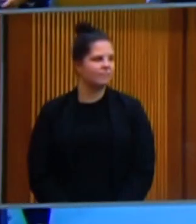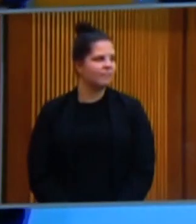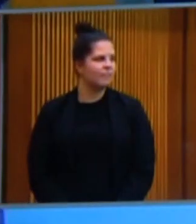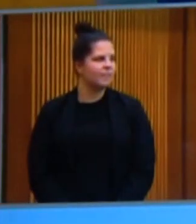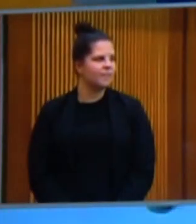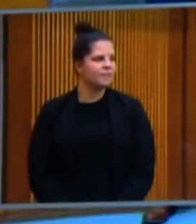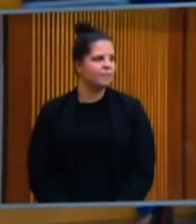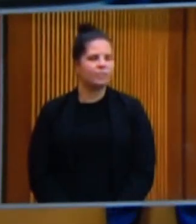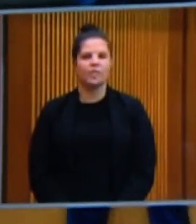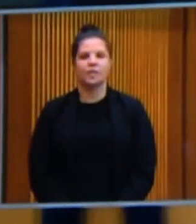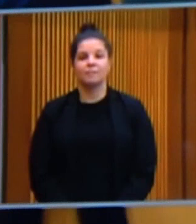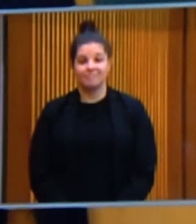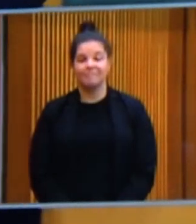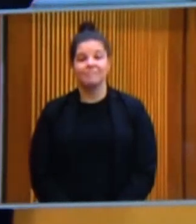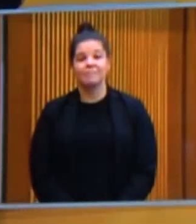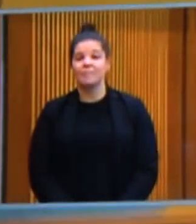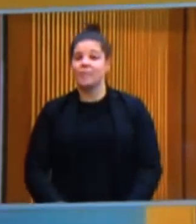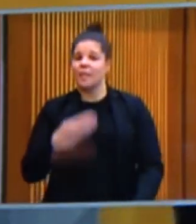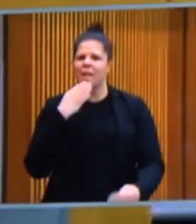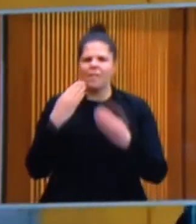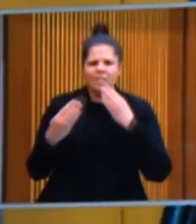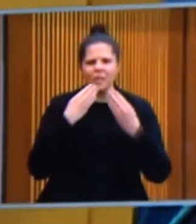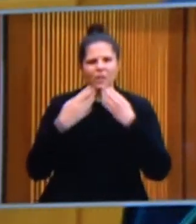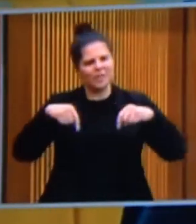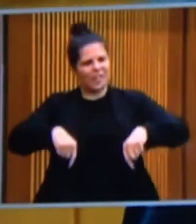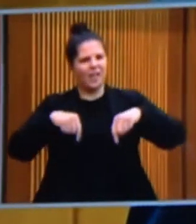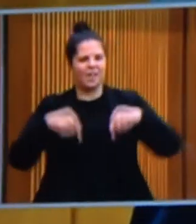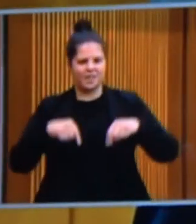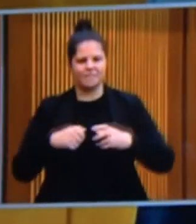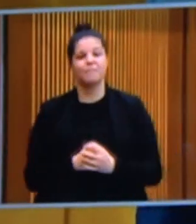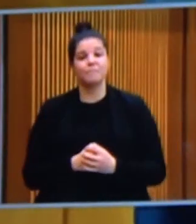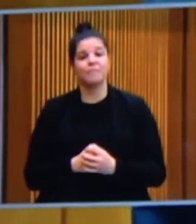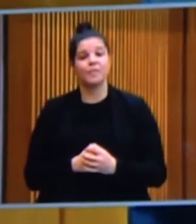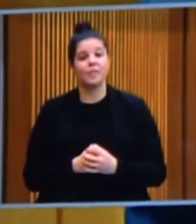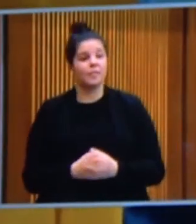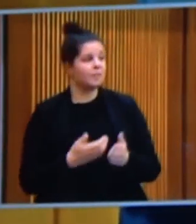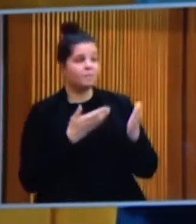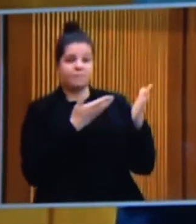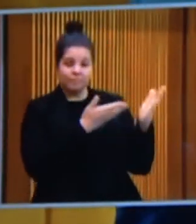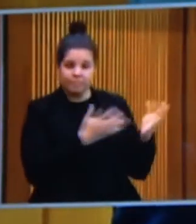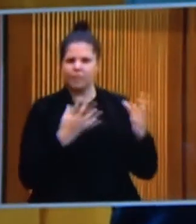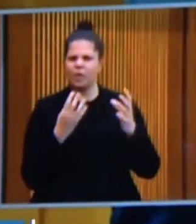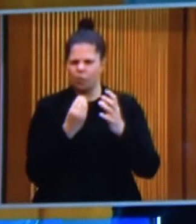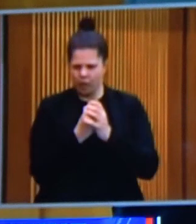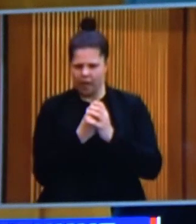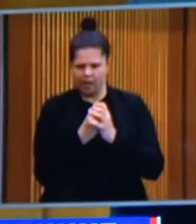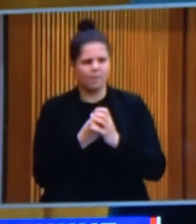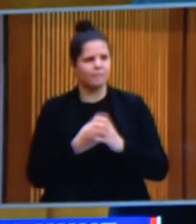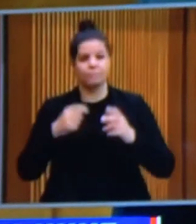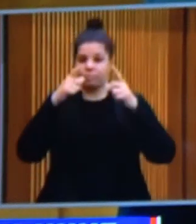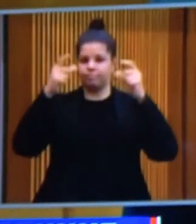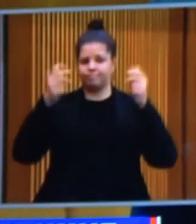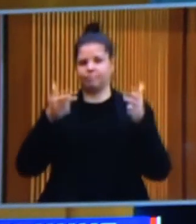there as well. Let's listen in. Thank you very much to everybody for joining us today. I'm joined in particular by the Chief Nursing